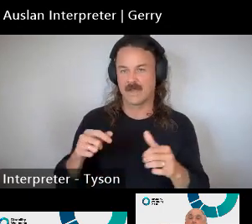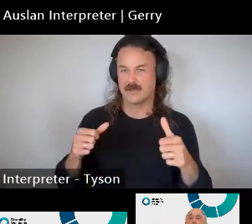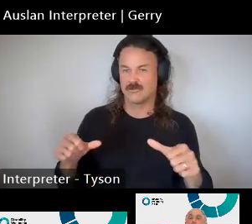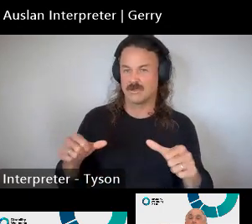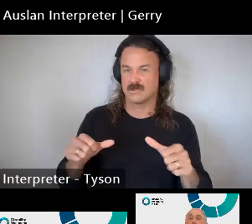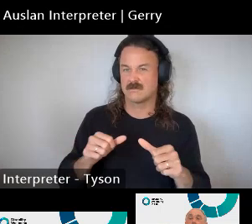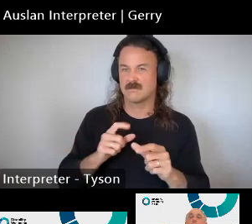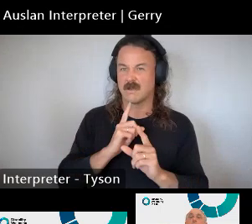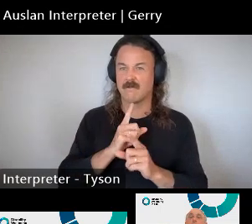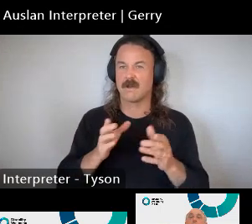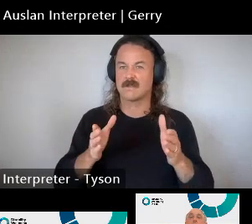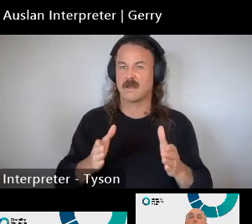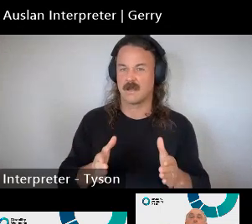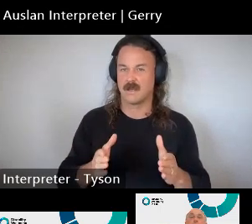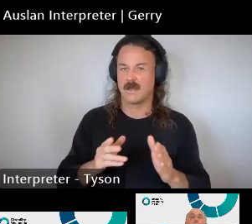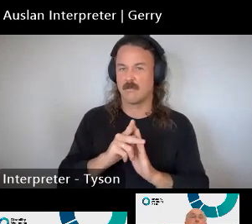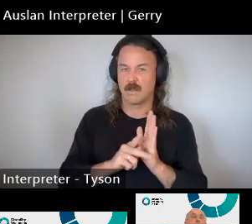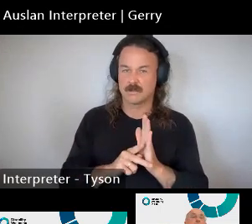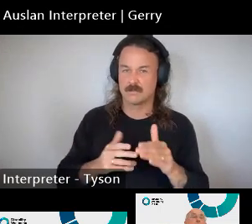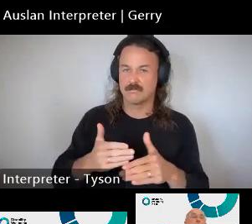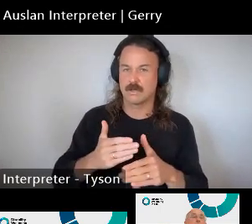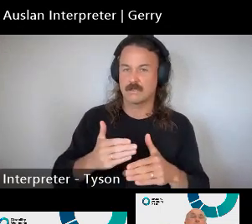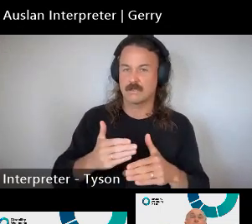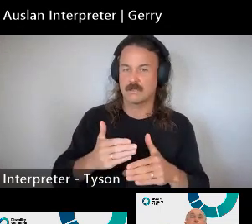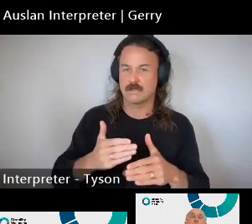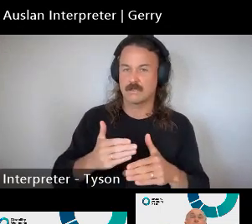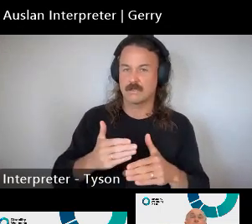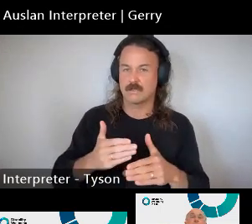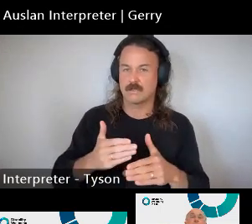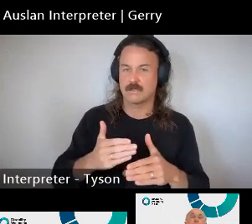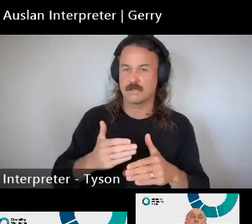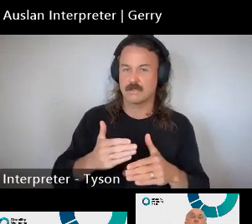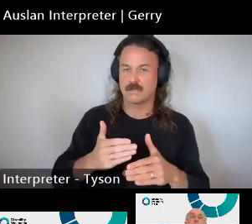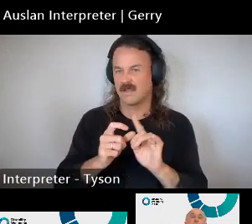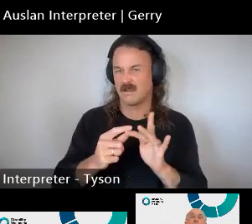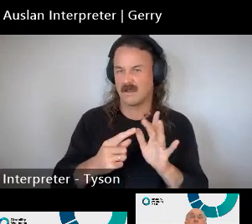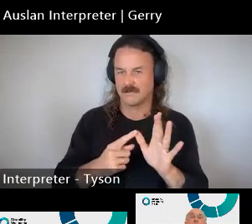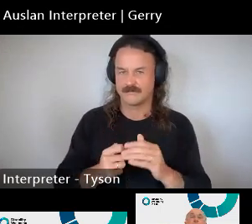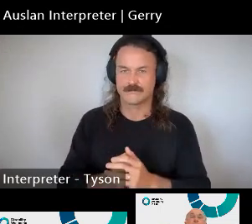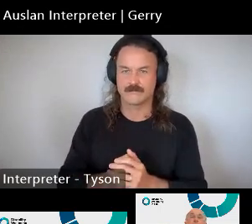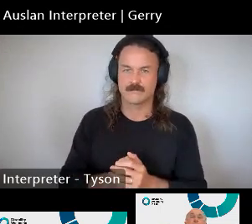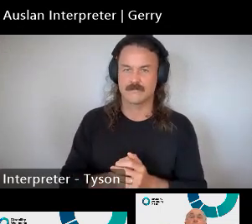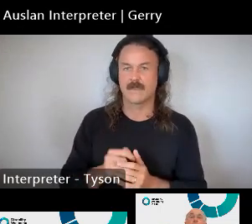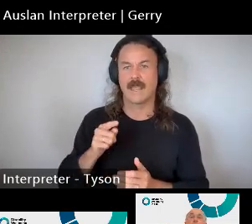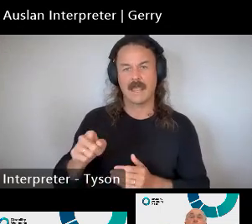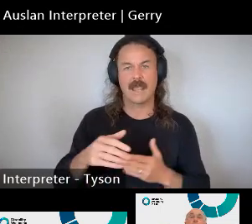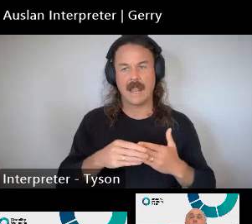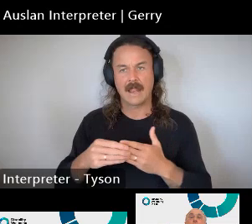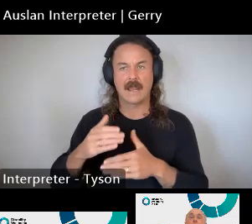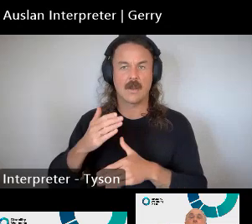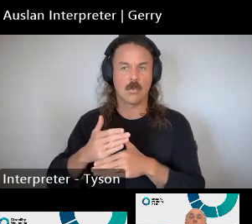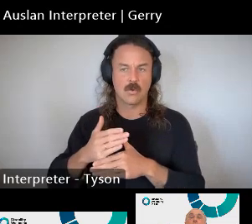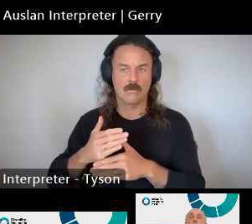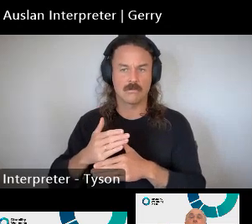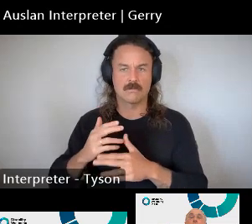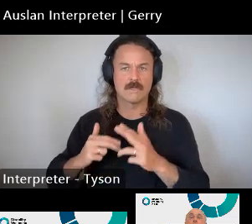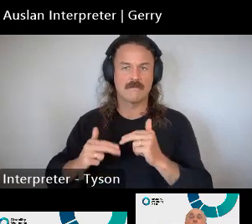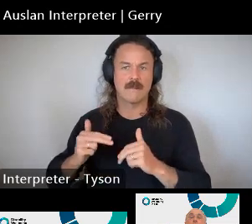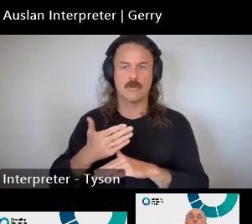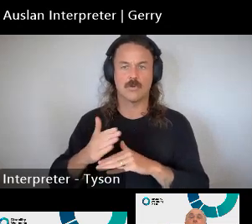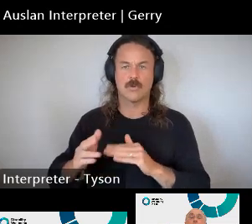in the Policy and Practice Leadership Division of the NDIA. He's leading the work to develop a new NDIS outcomes